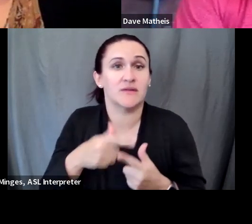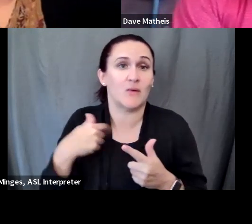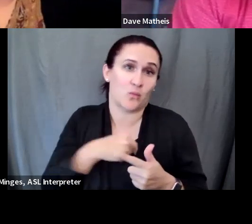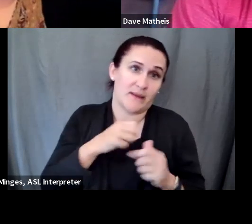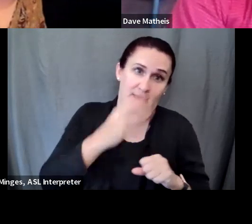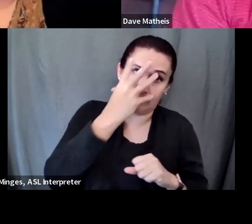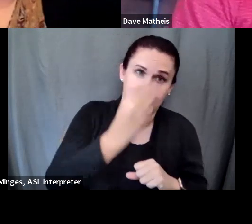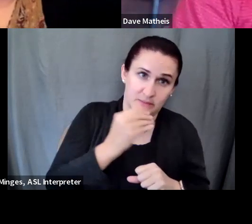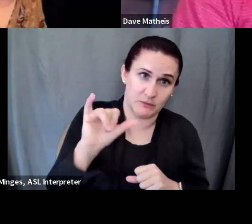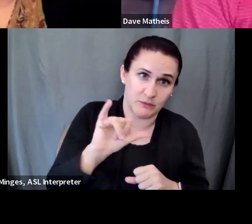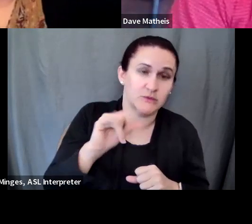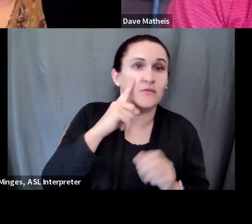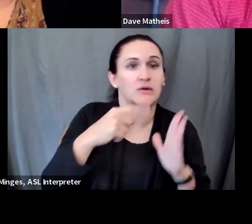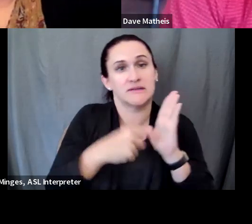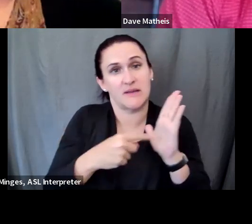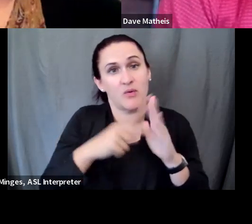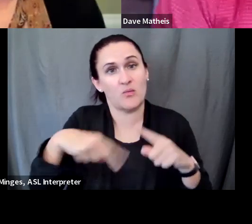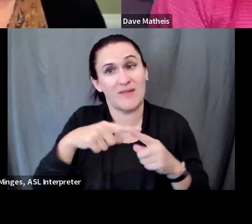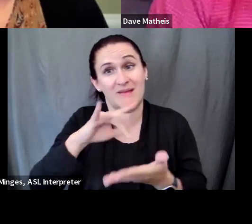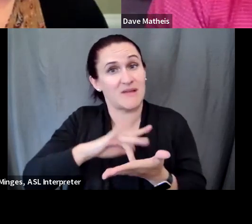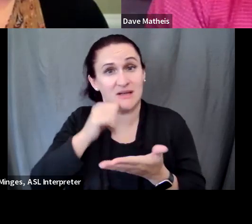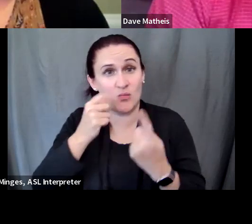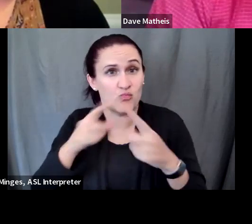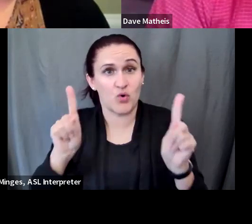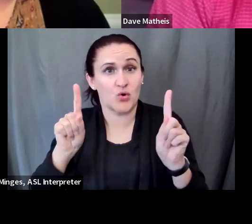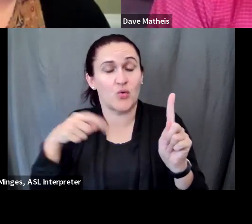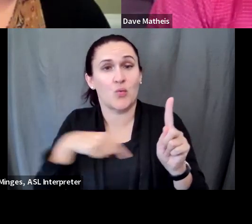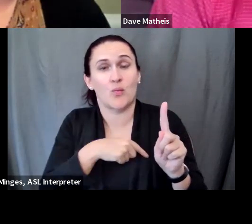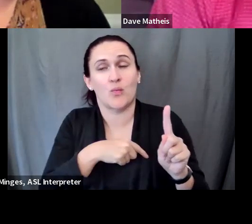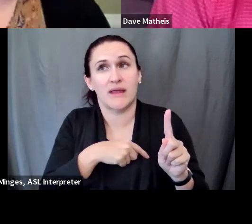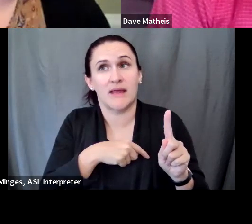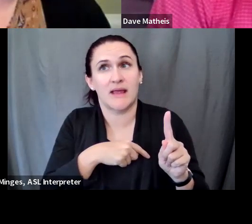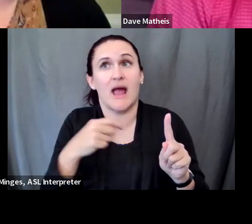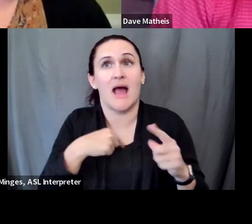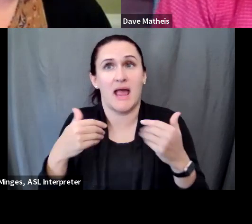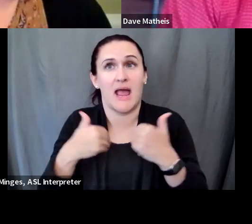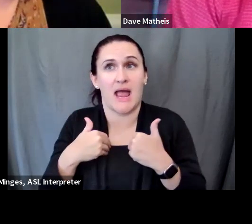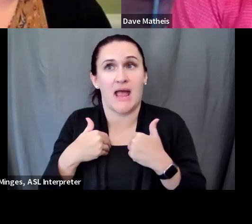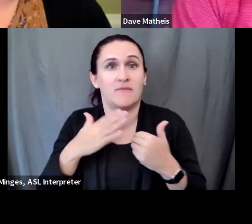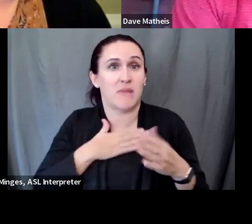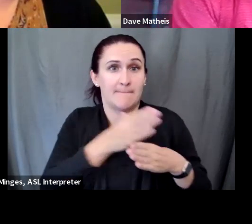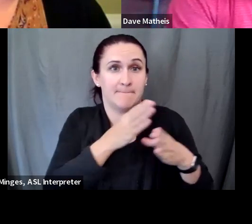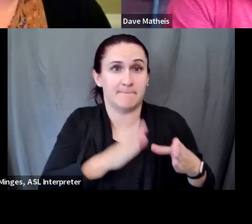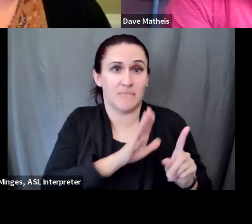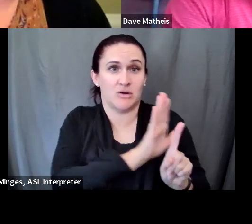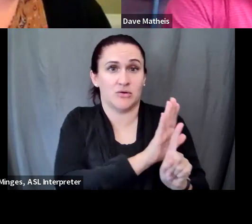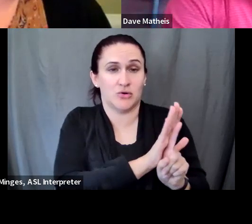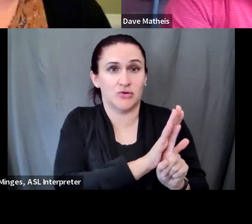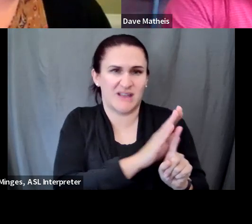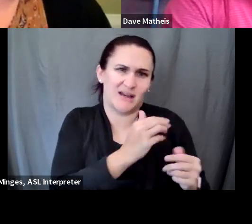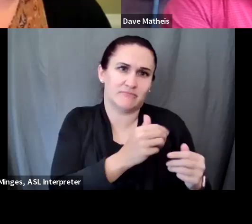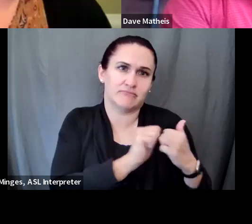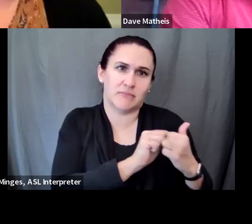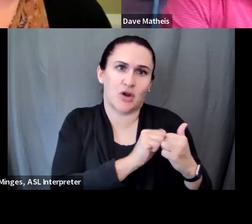So, for example, when that medicine doesn't work, I have my partner that I've had for 13 years. It